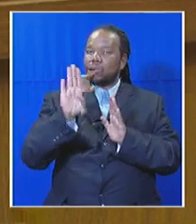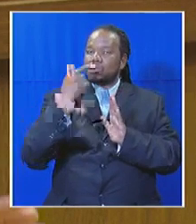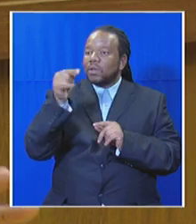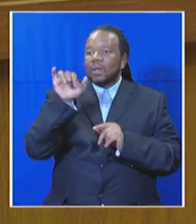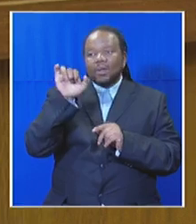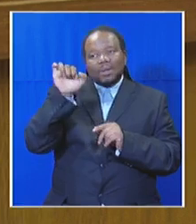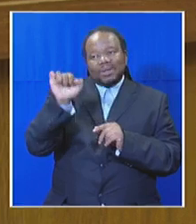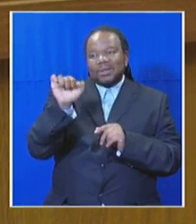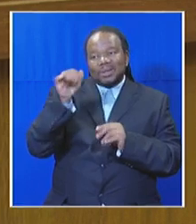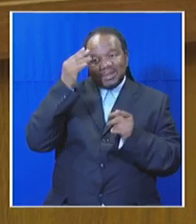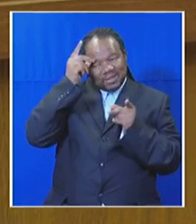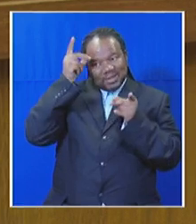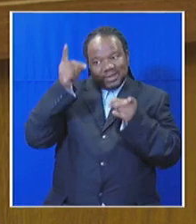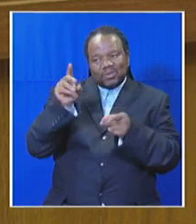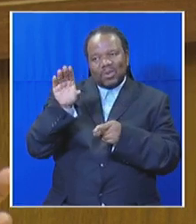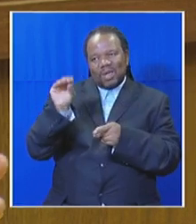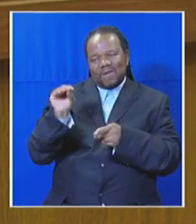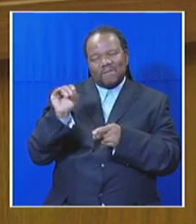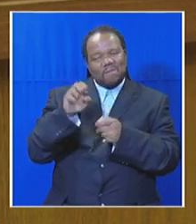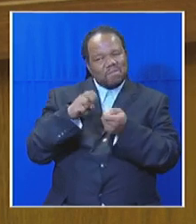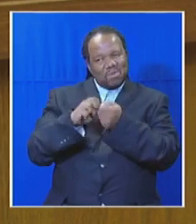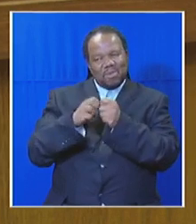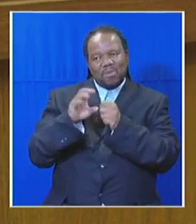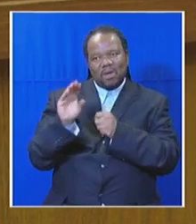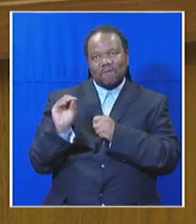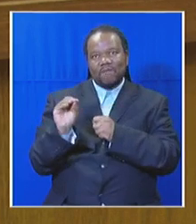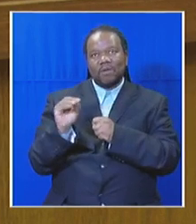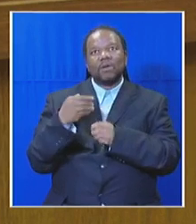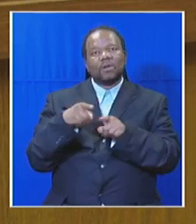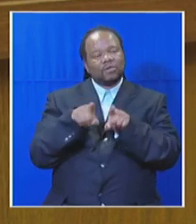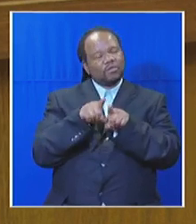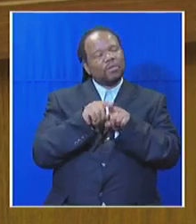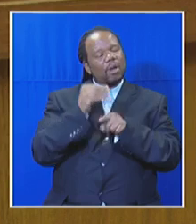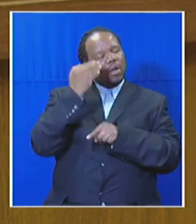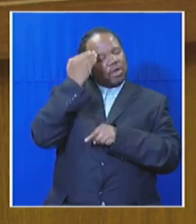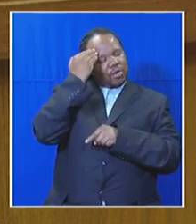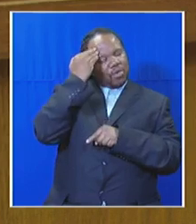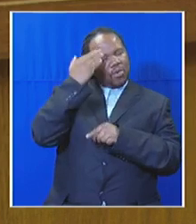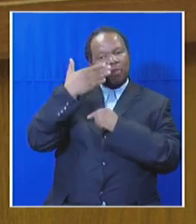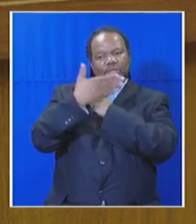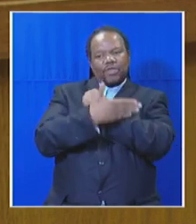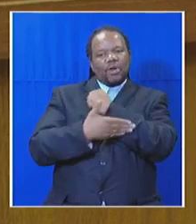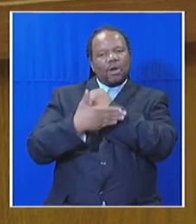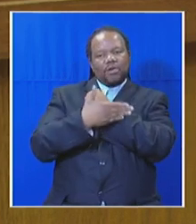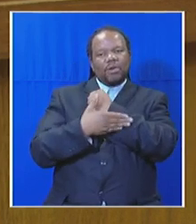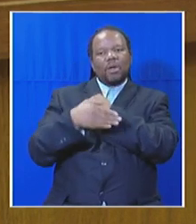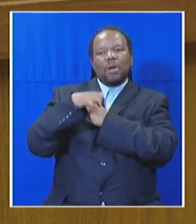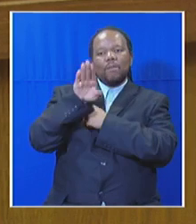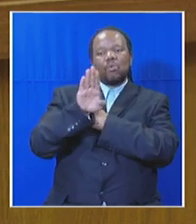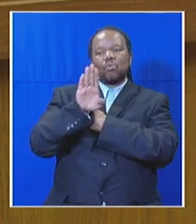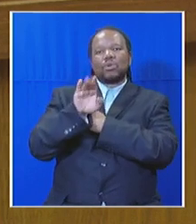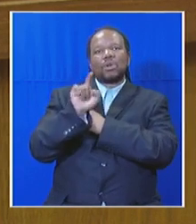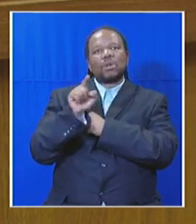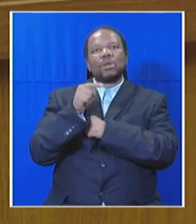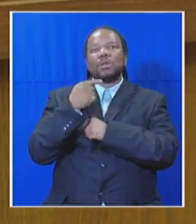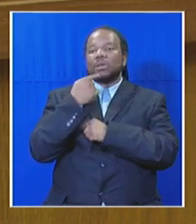the country into trouble. Also because of my knowledge of Burundi. He said, well, it's not going to cause trouble. He